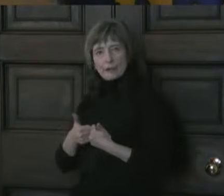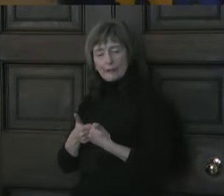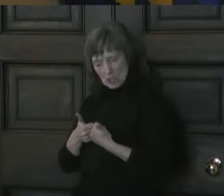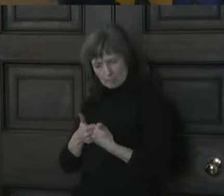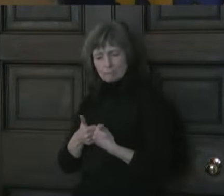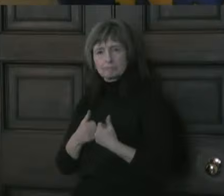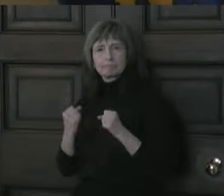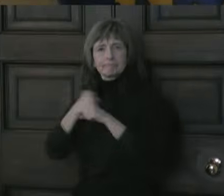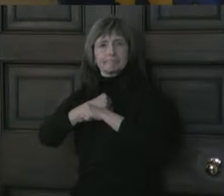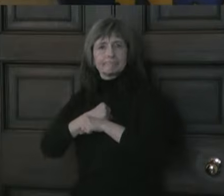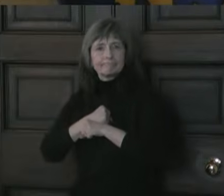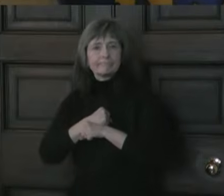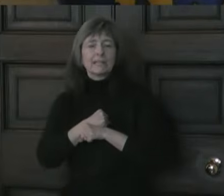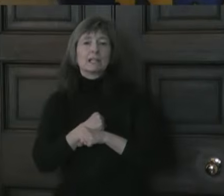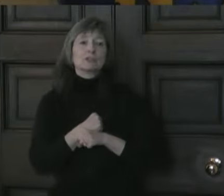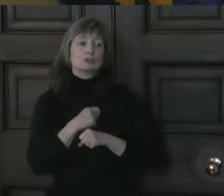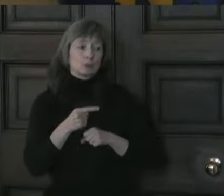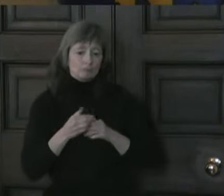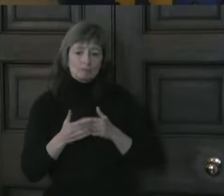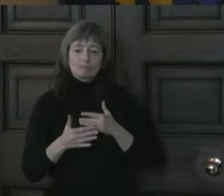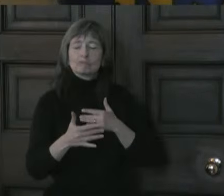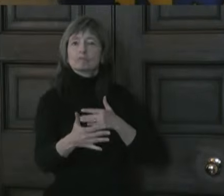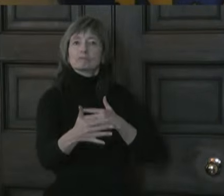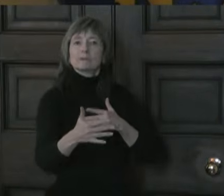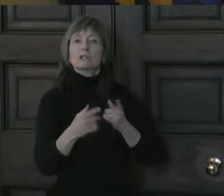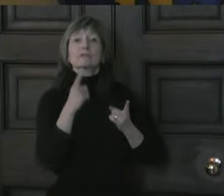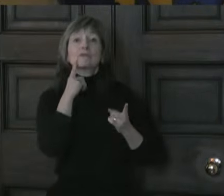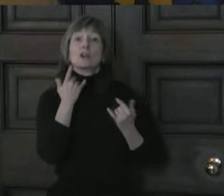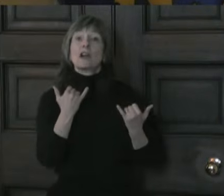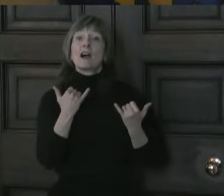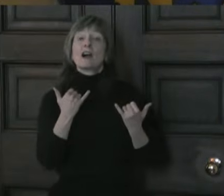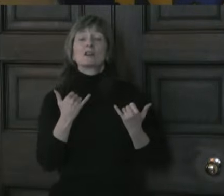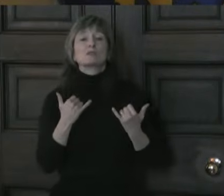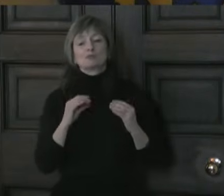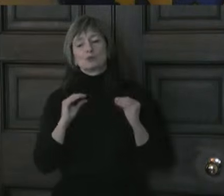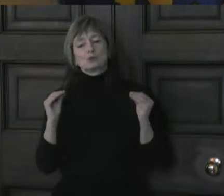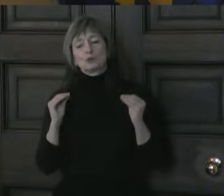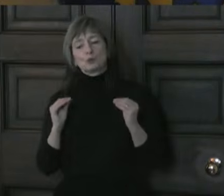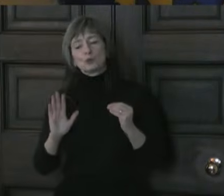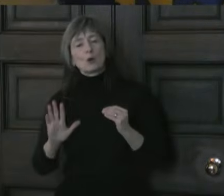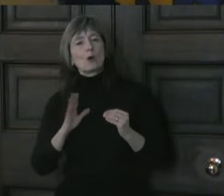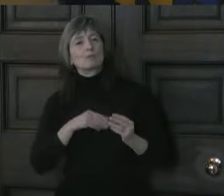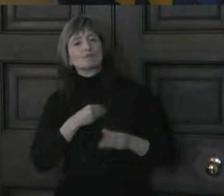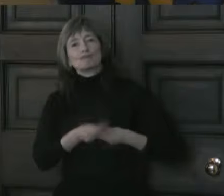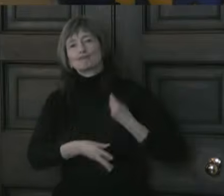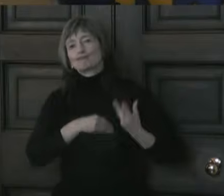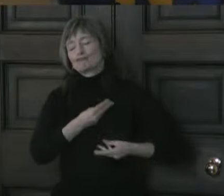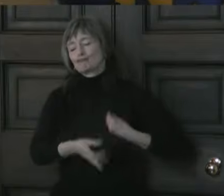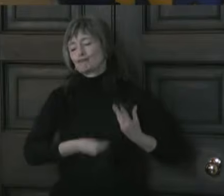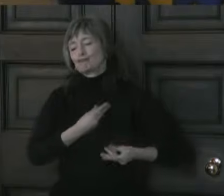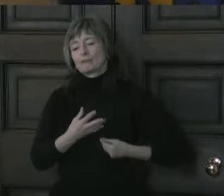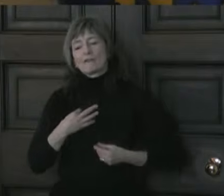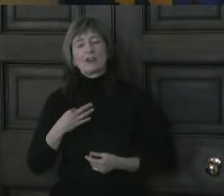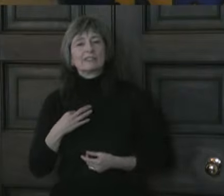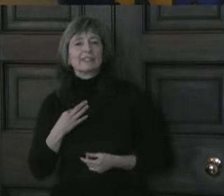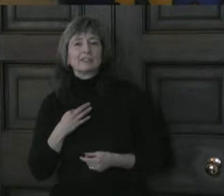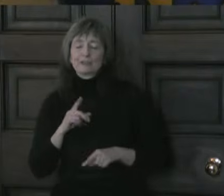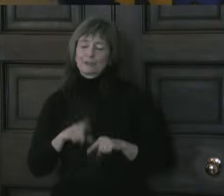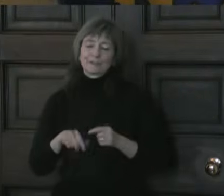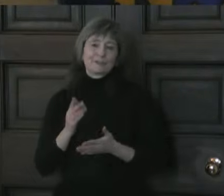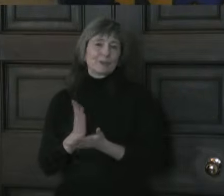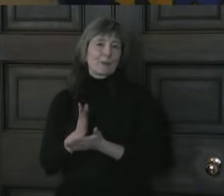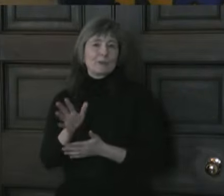great strides, and I can also see that there's no stopping your generosity, your volunteerism, and your